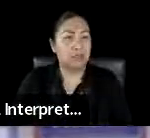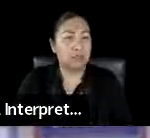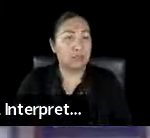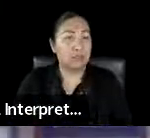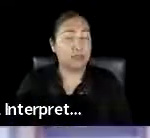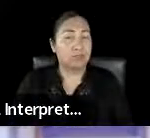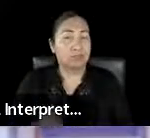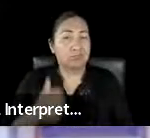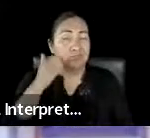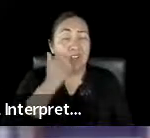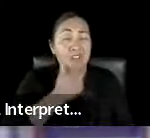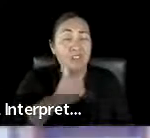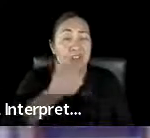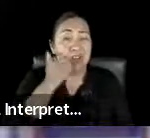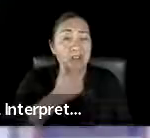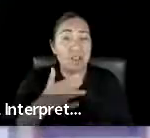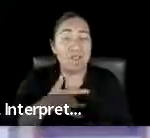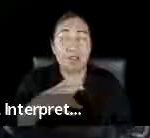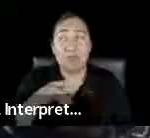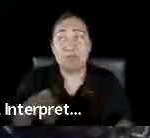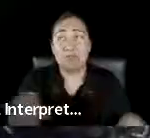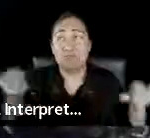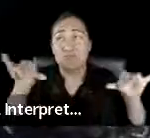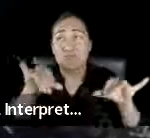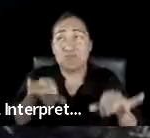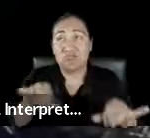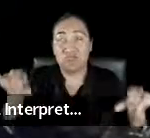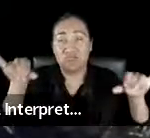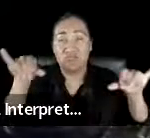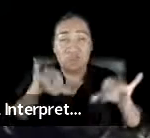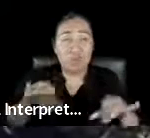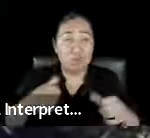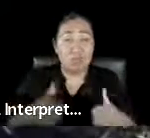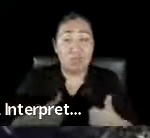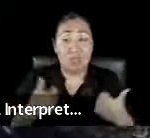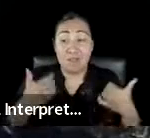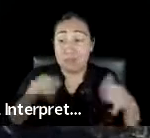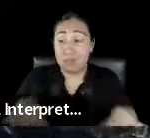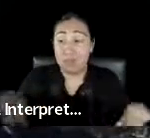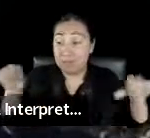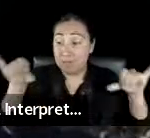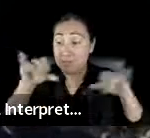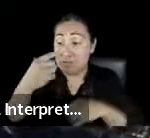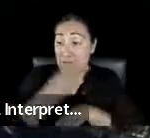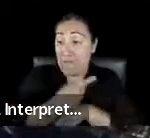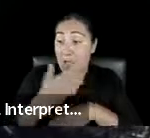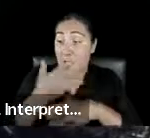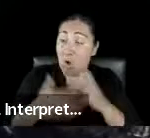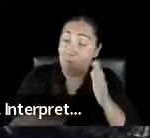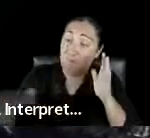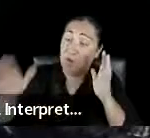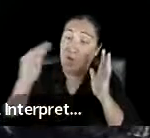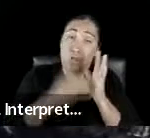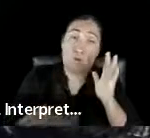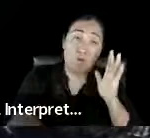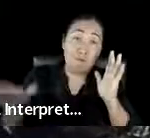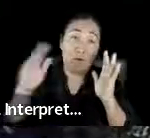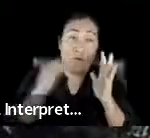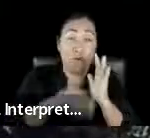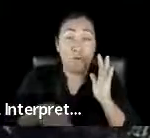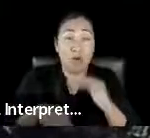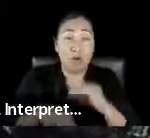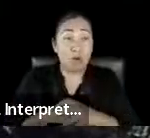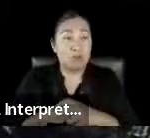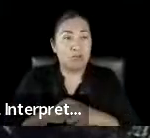Every single day started to feel the same, reliving the same day over and over again. There was a time